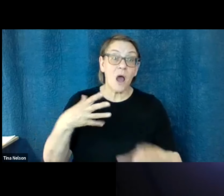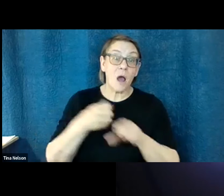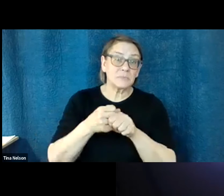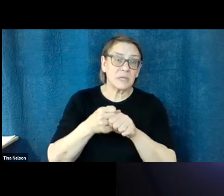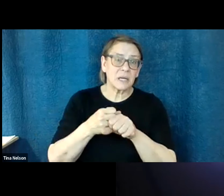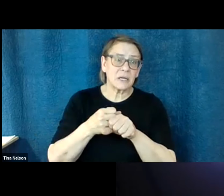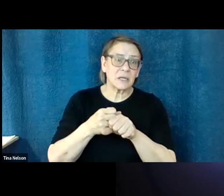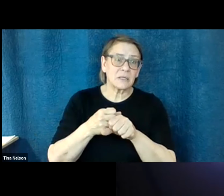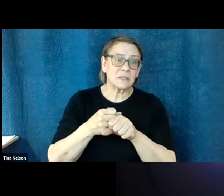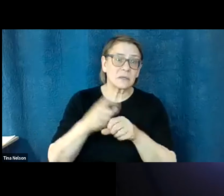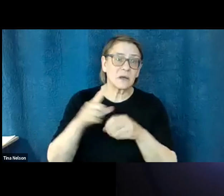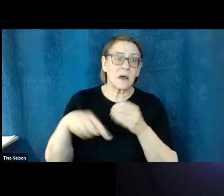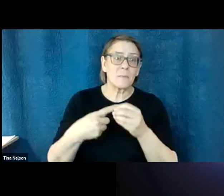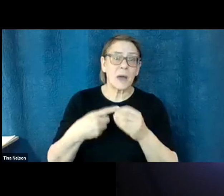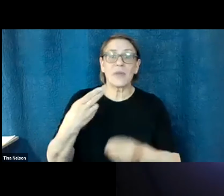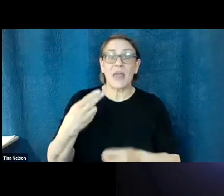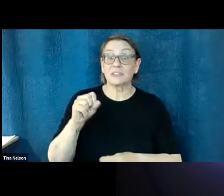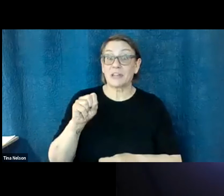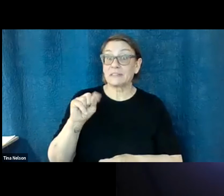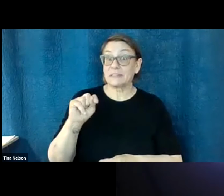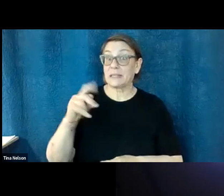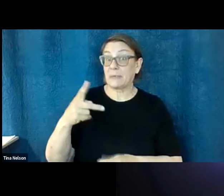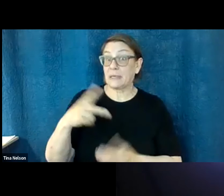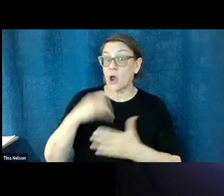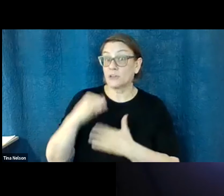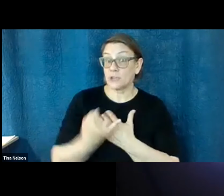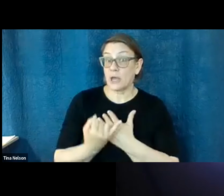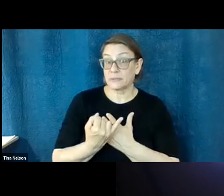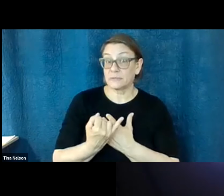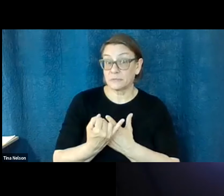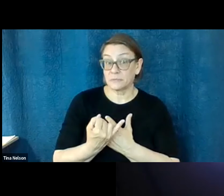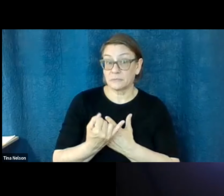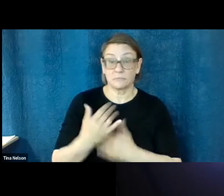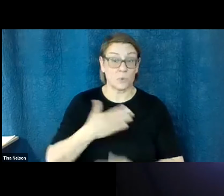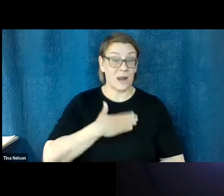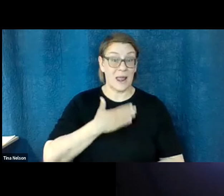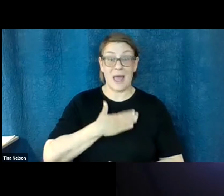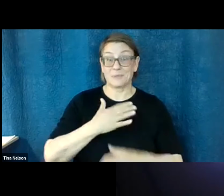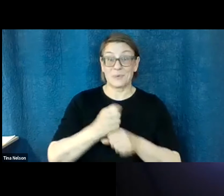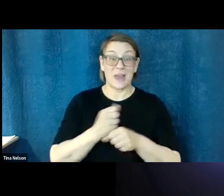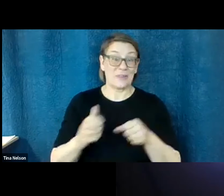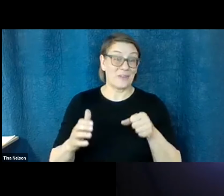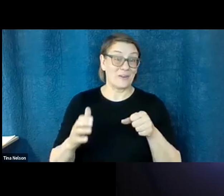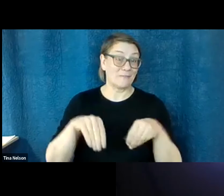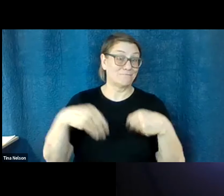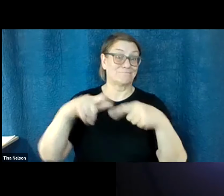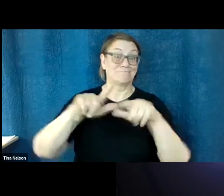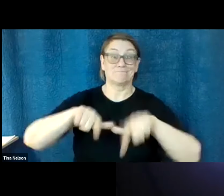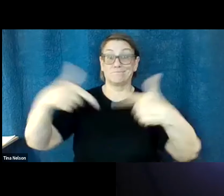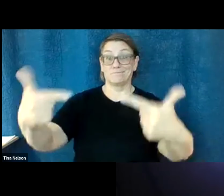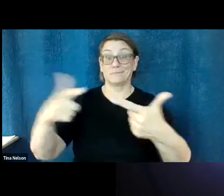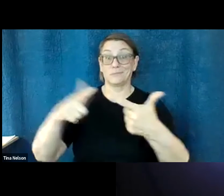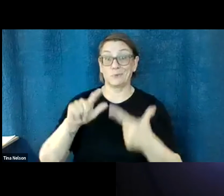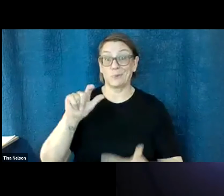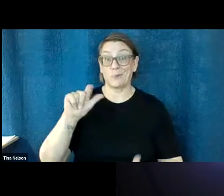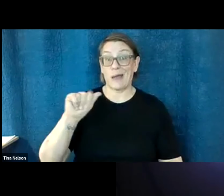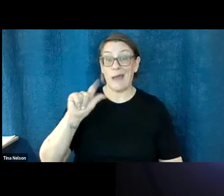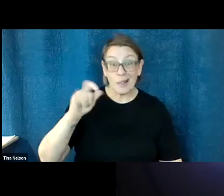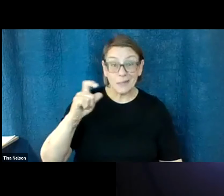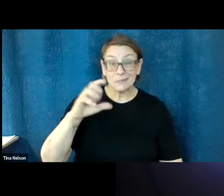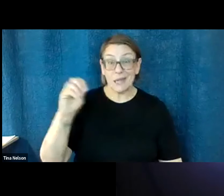the HSTP project. I'm happy to give the floor now to the project team, Alex and